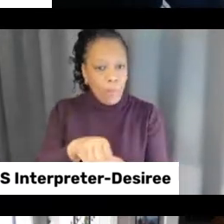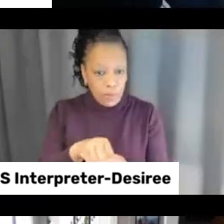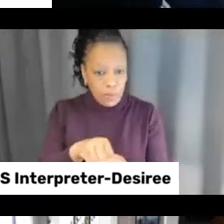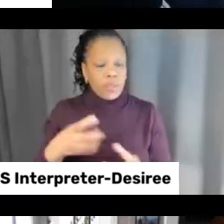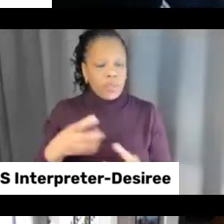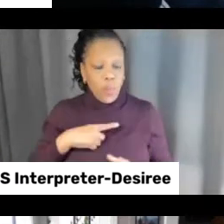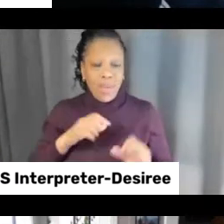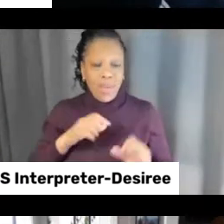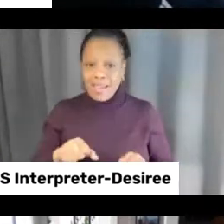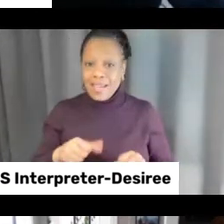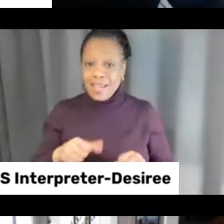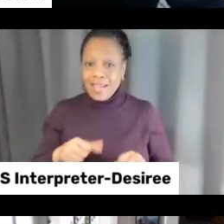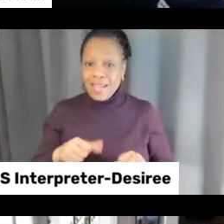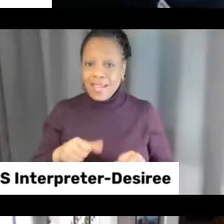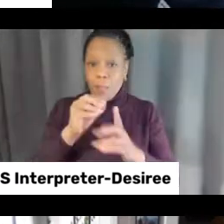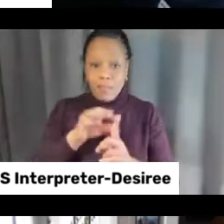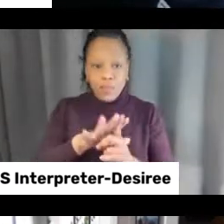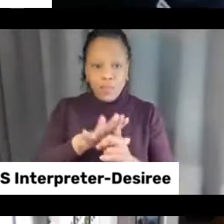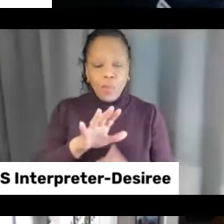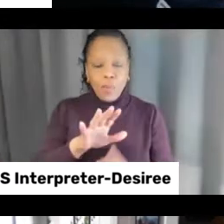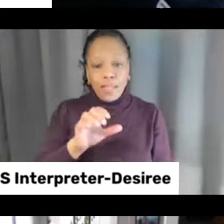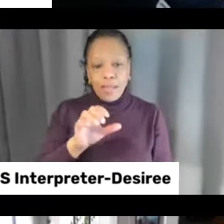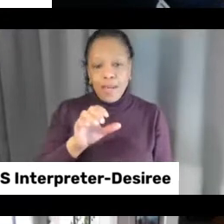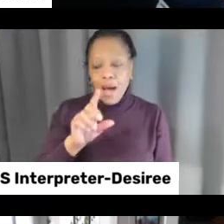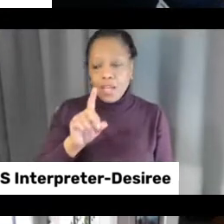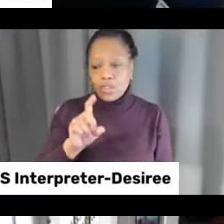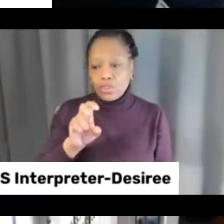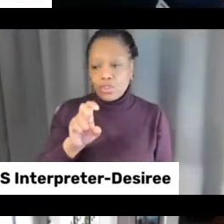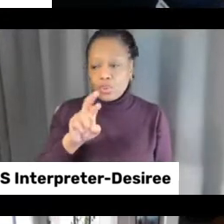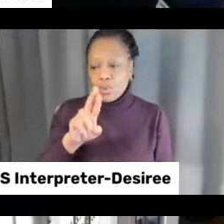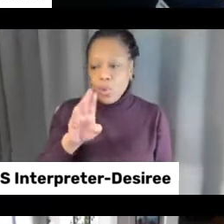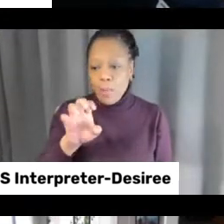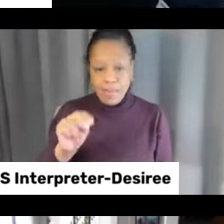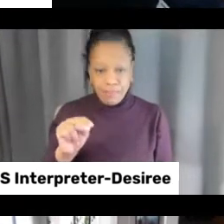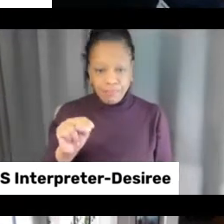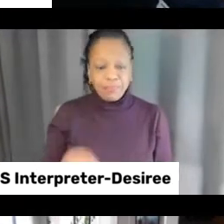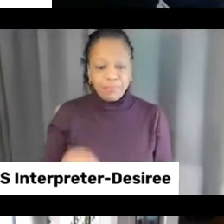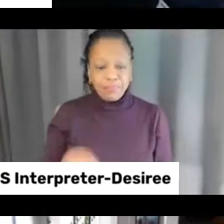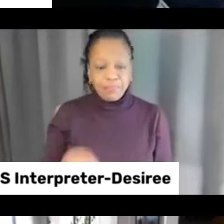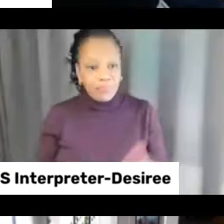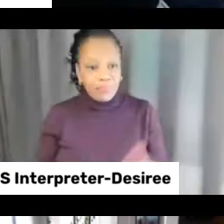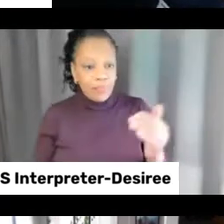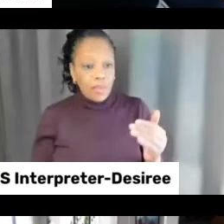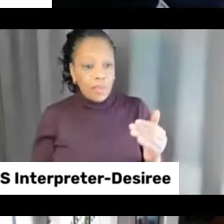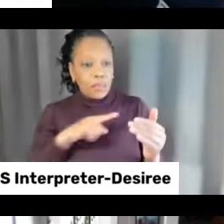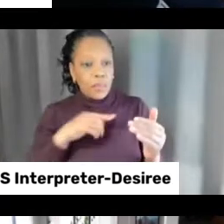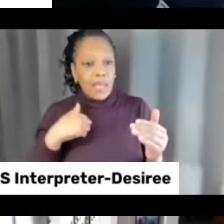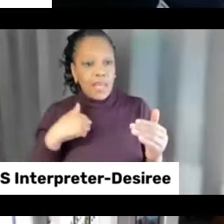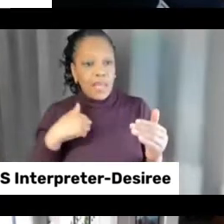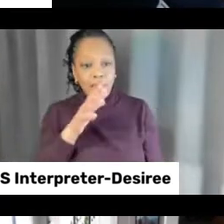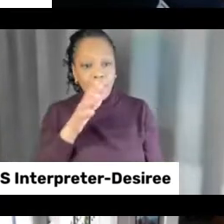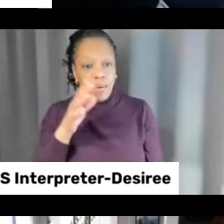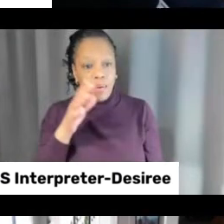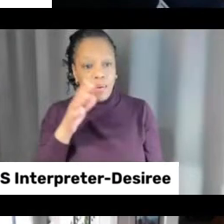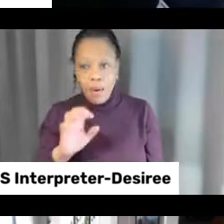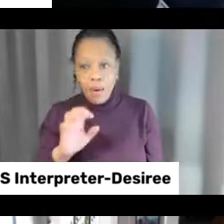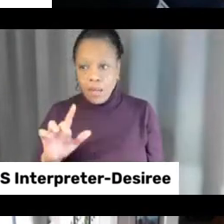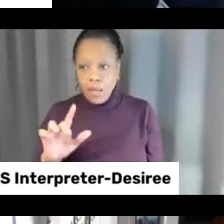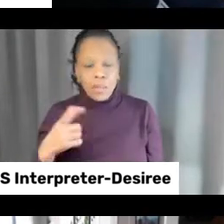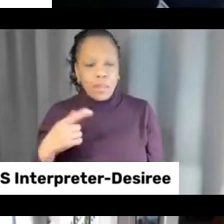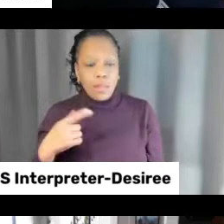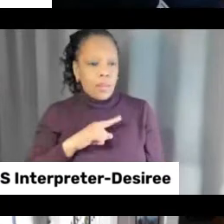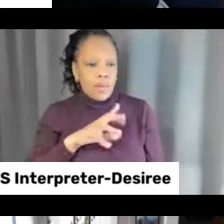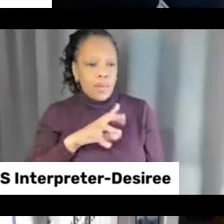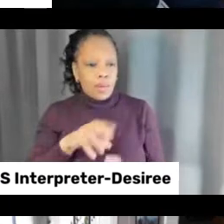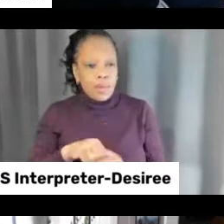Senator Durbin. So at the Stewardship Alliance, we have a Farm Bill agenda that's, of course, we're part of NSAC's agenda, but